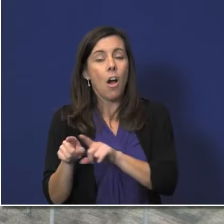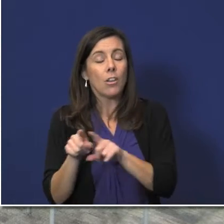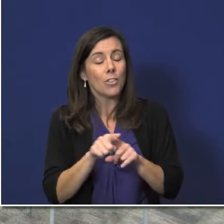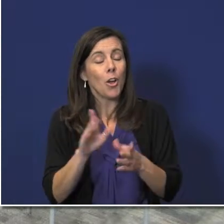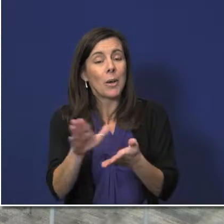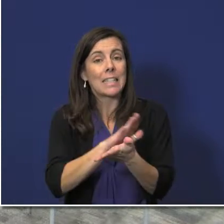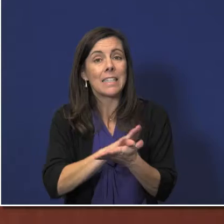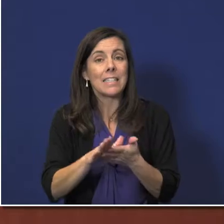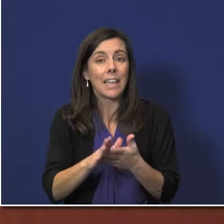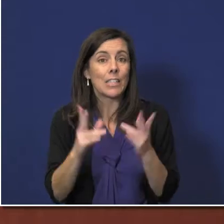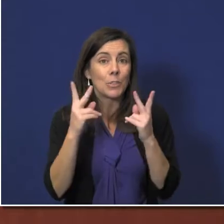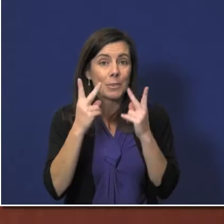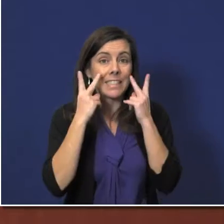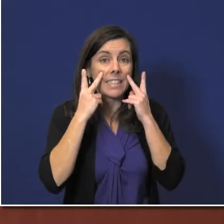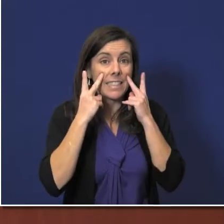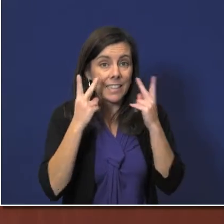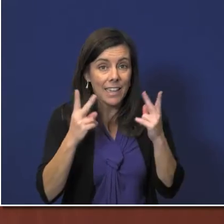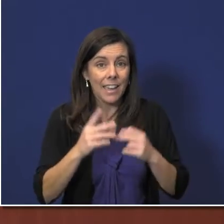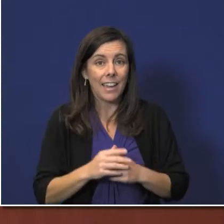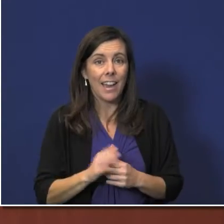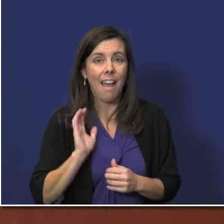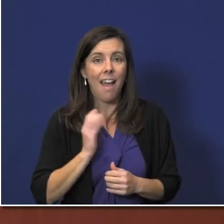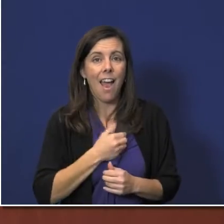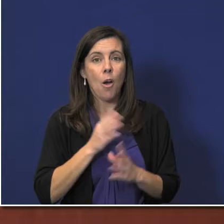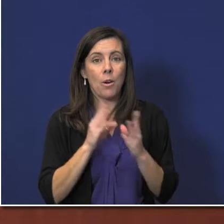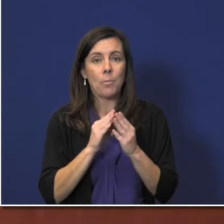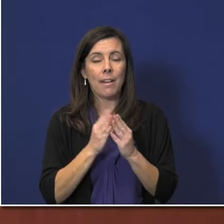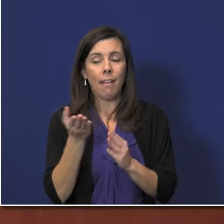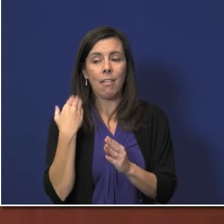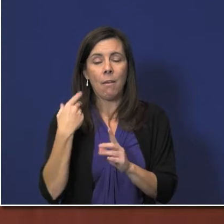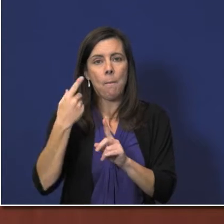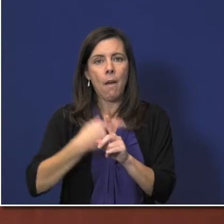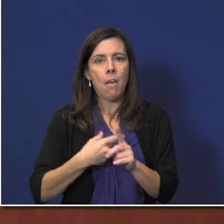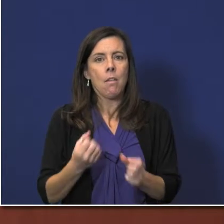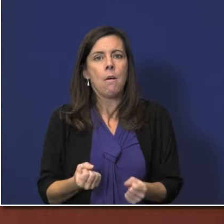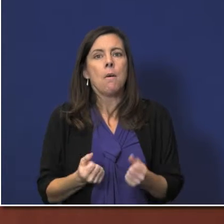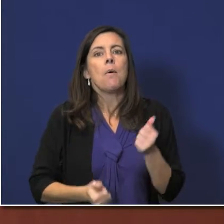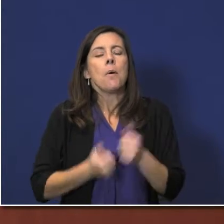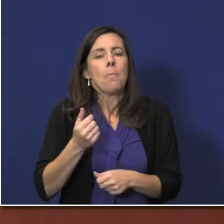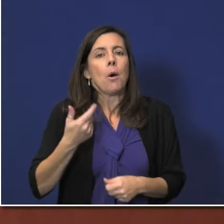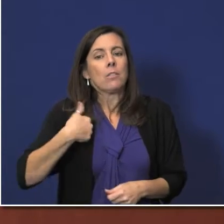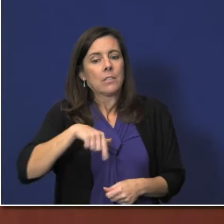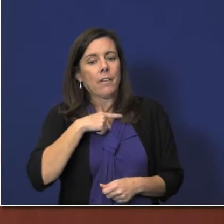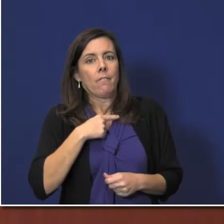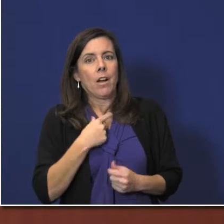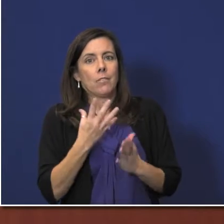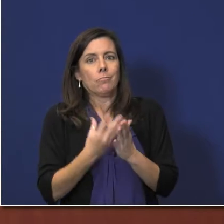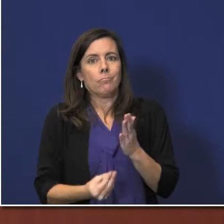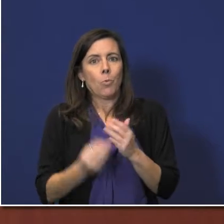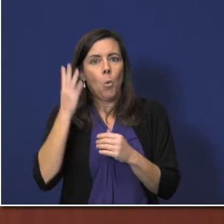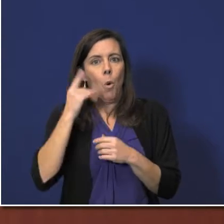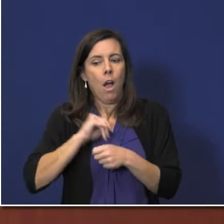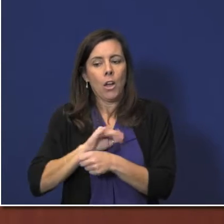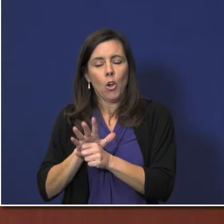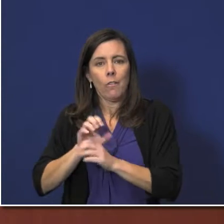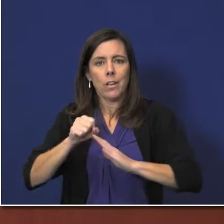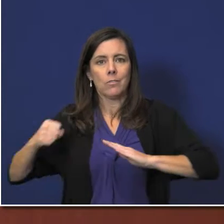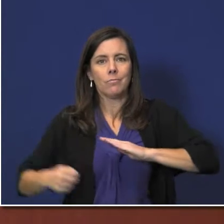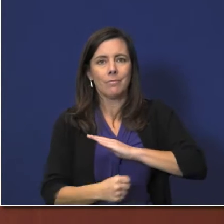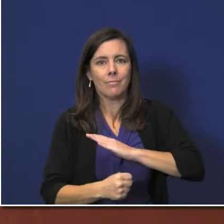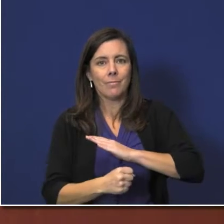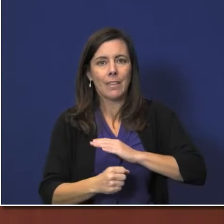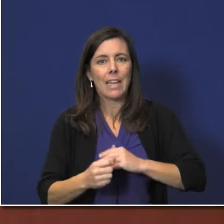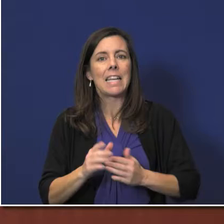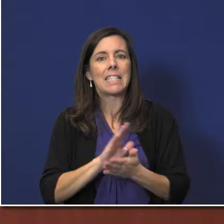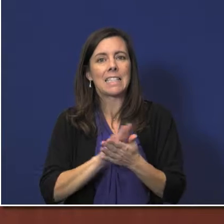see our meeting last month. We had a lot of people that were out from COVID, and it's nice to see that y'all are all back